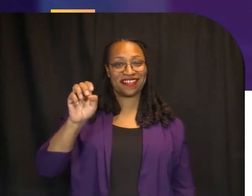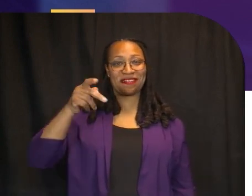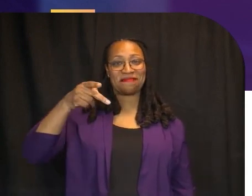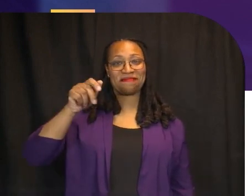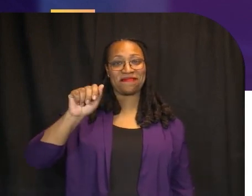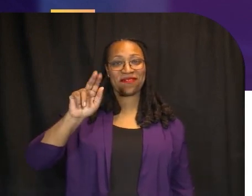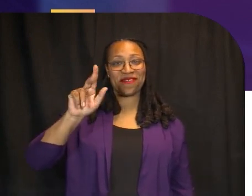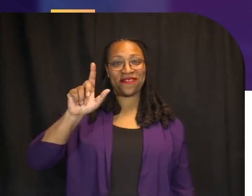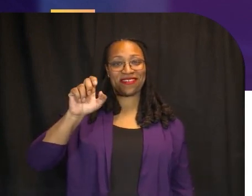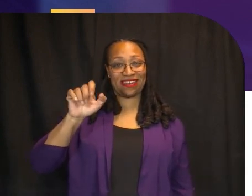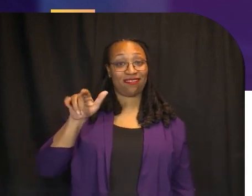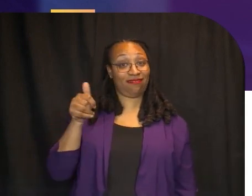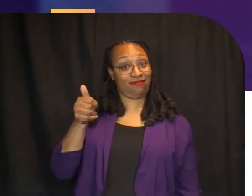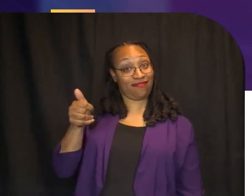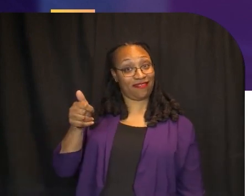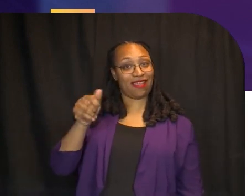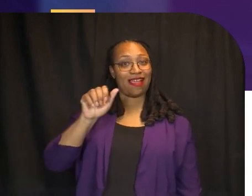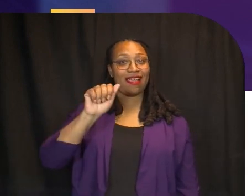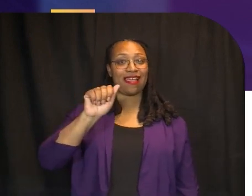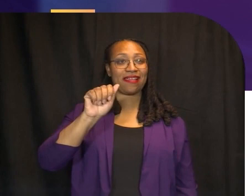Jane Pauley.